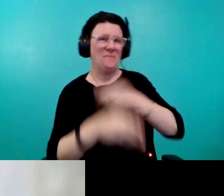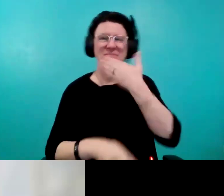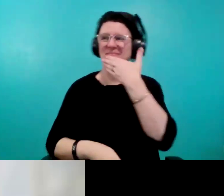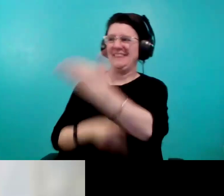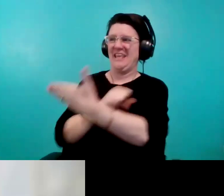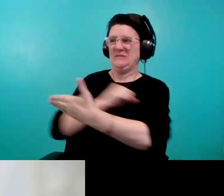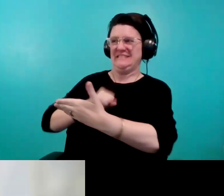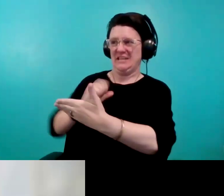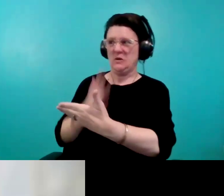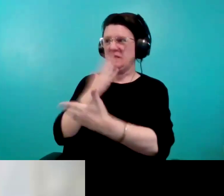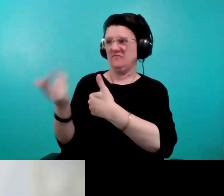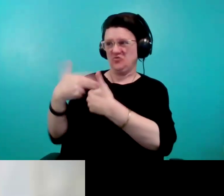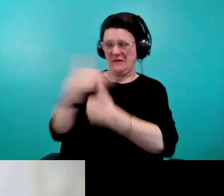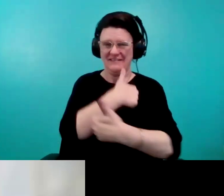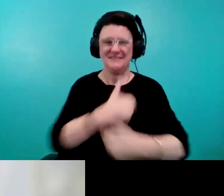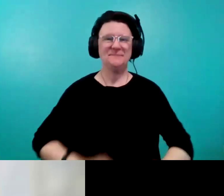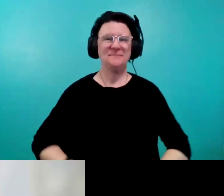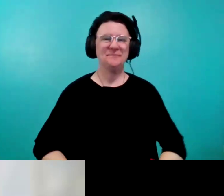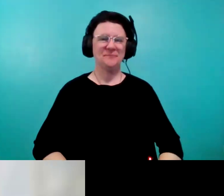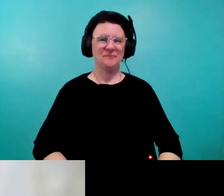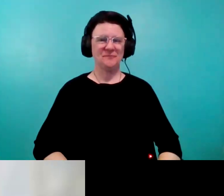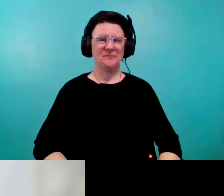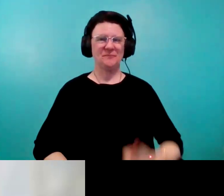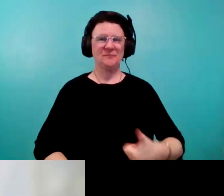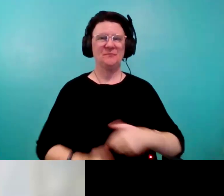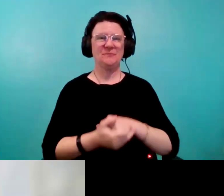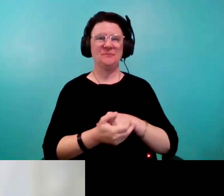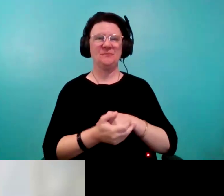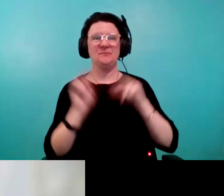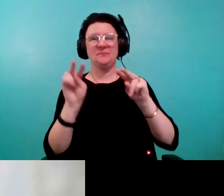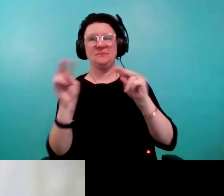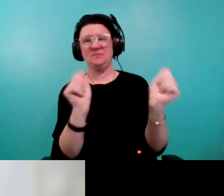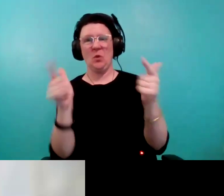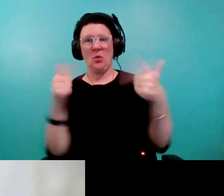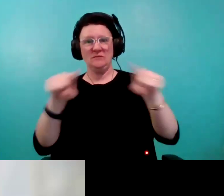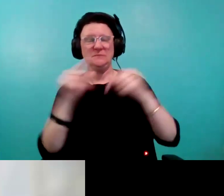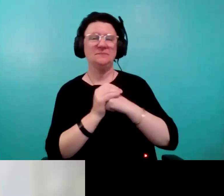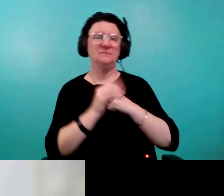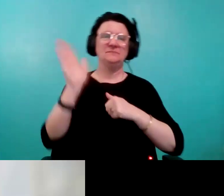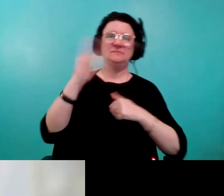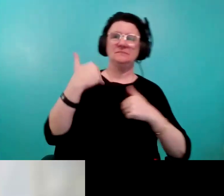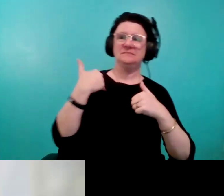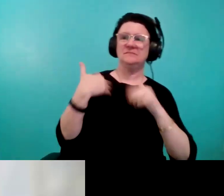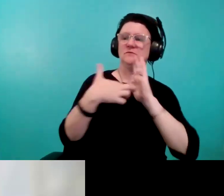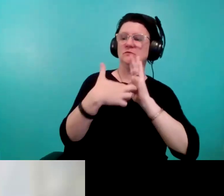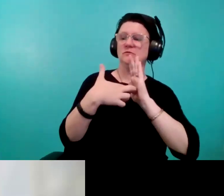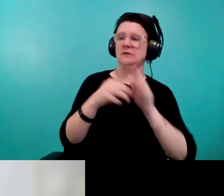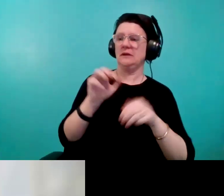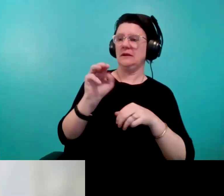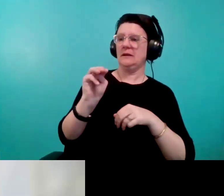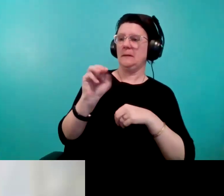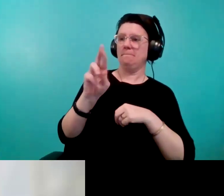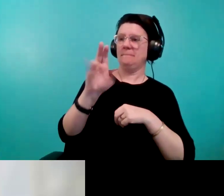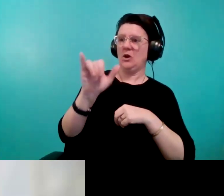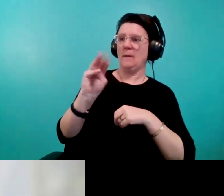Thank you, Senator. Thank you for joining today. Uh, Look forward to talking more to all of you. Hi, this is Representative Mary